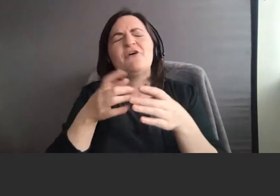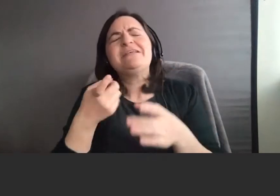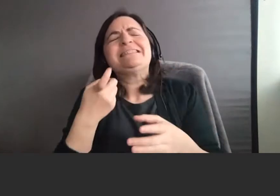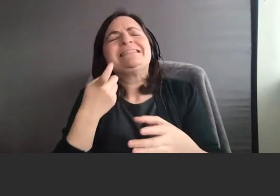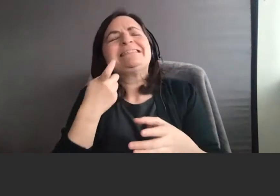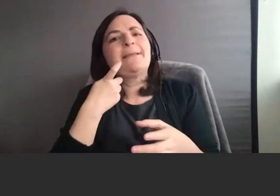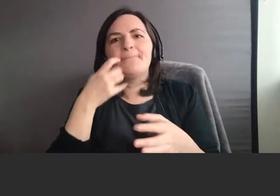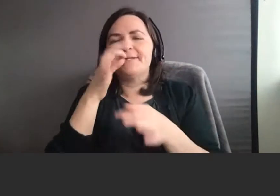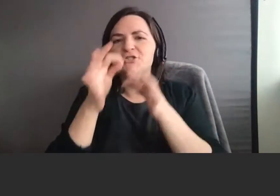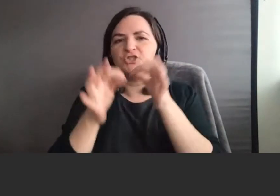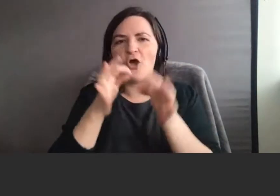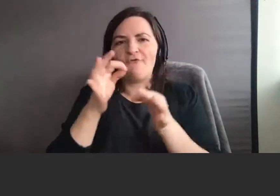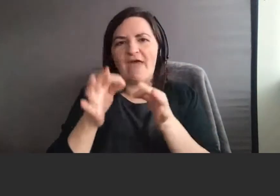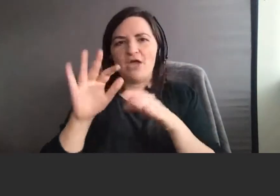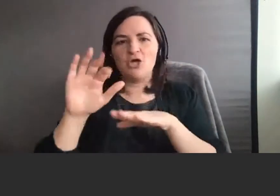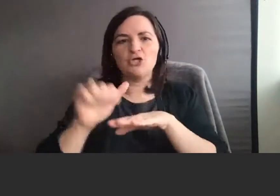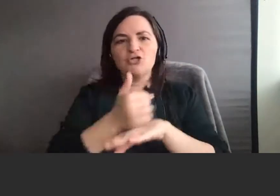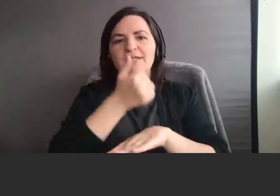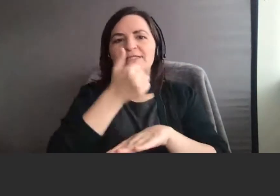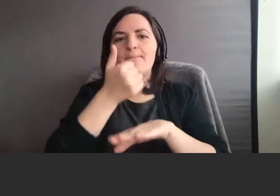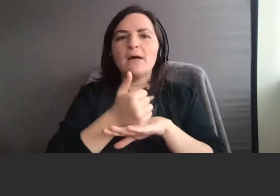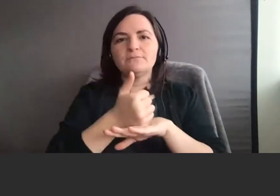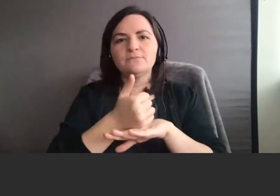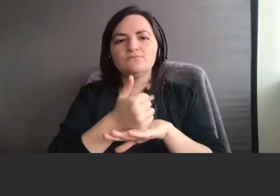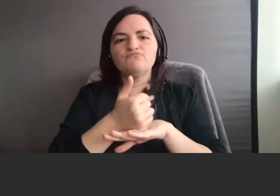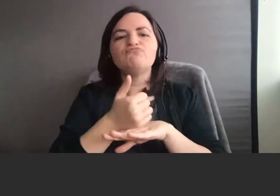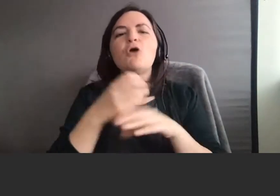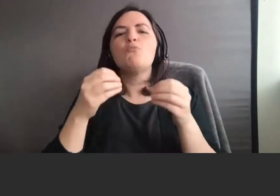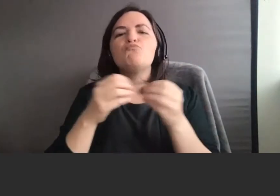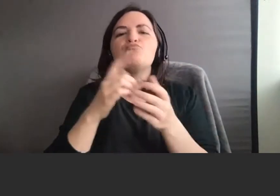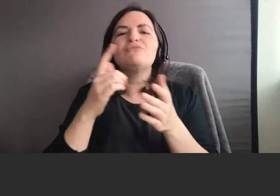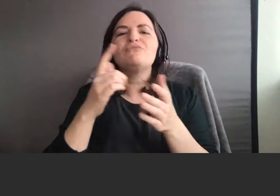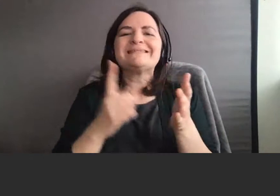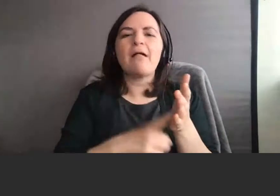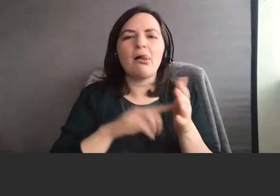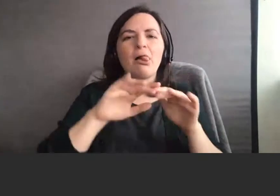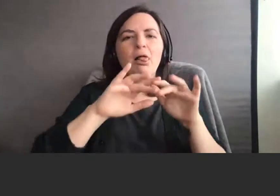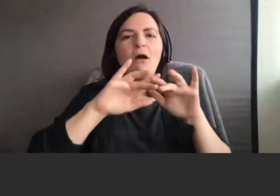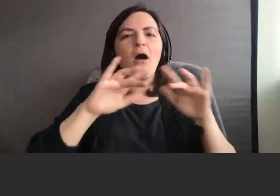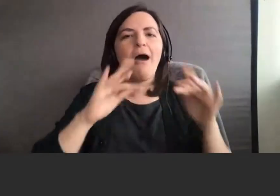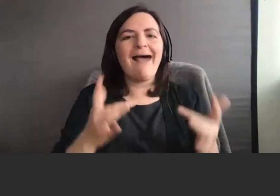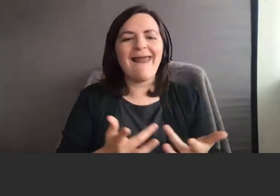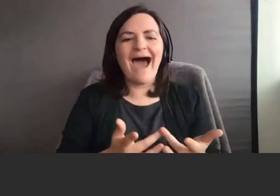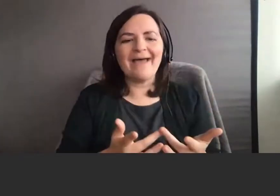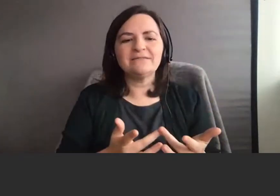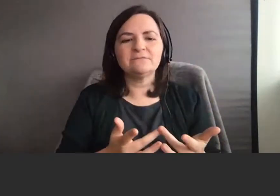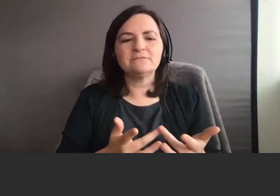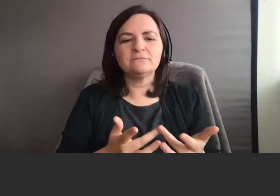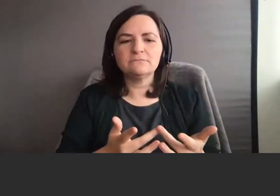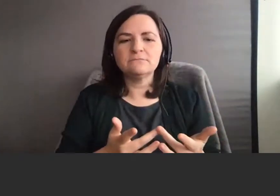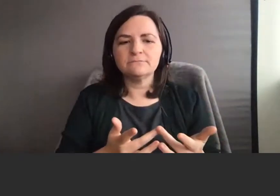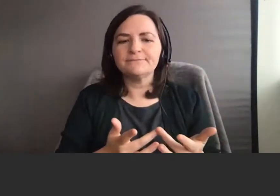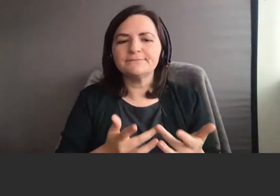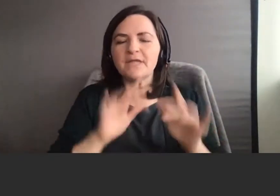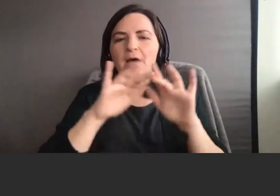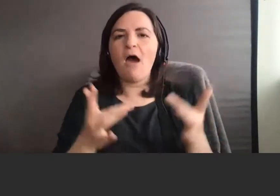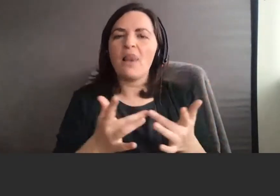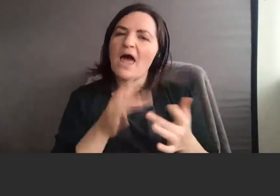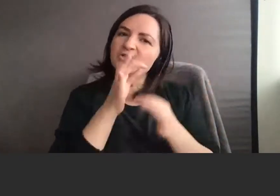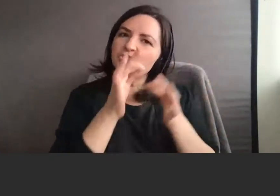using the Bristol online survey mechanism. I'll give you some links to that later on. So you might survey, let's say, 20